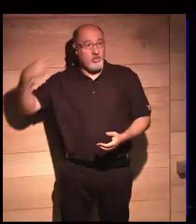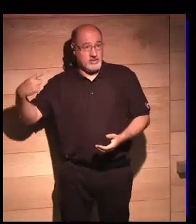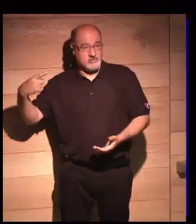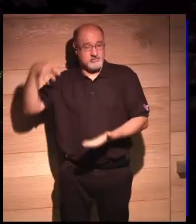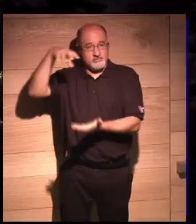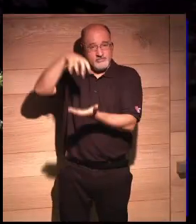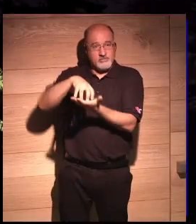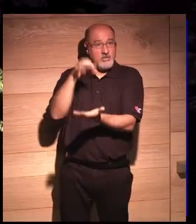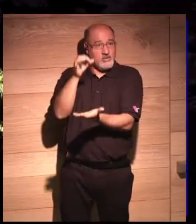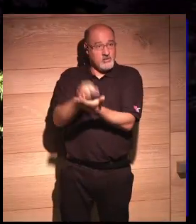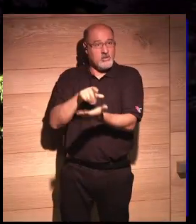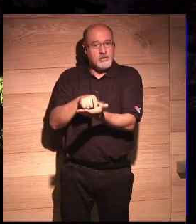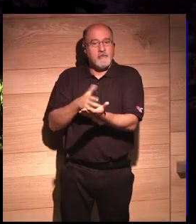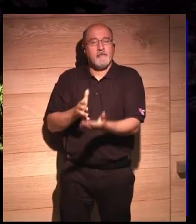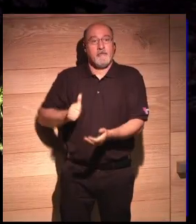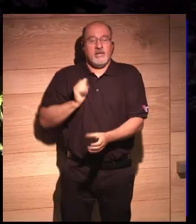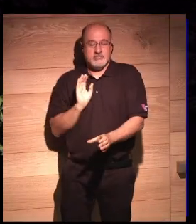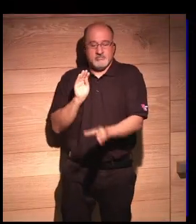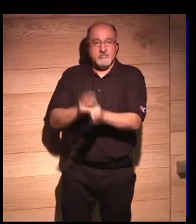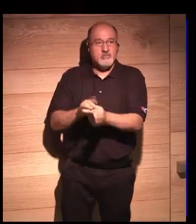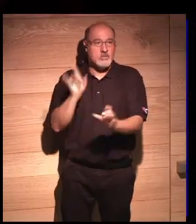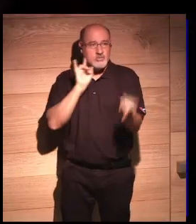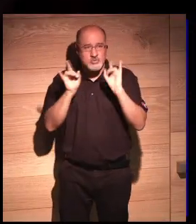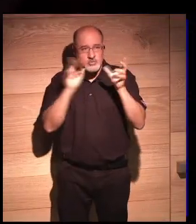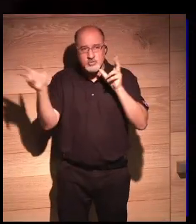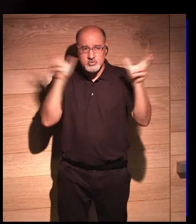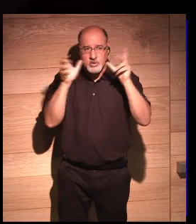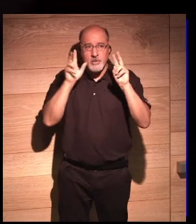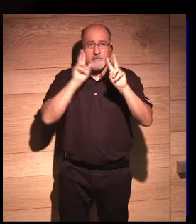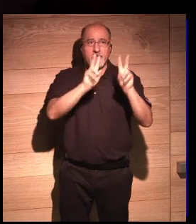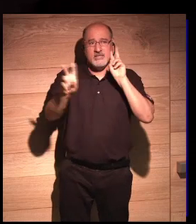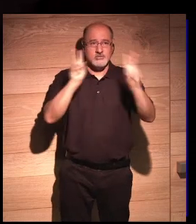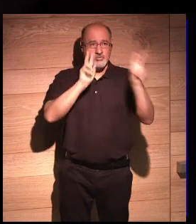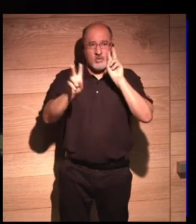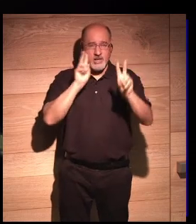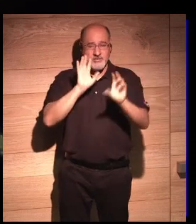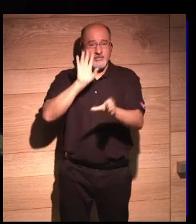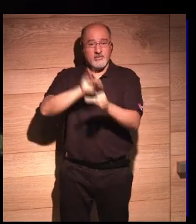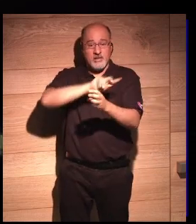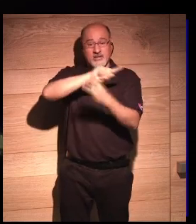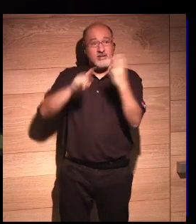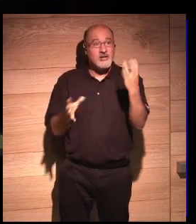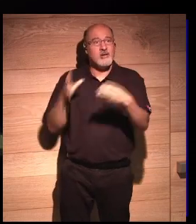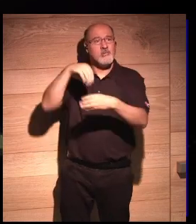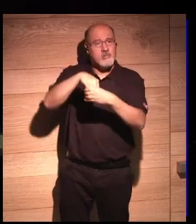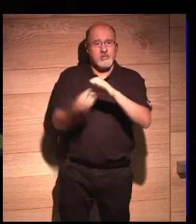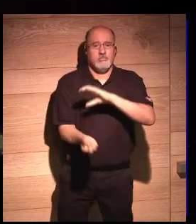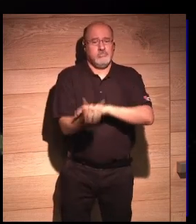sound production and the visual production and allow it to manifest in the physical space for a